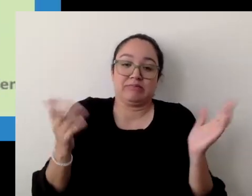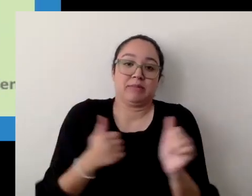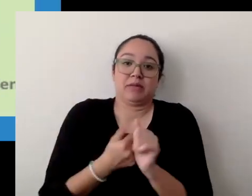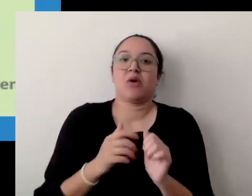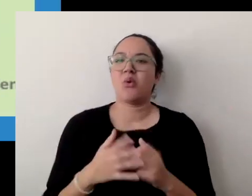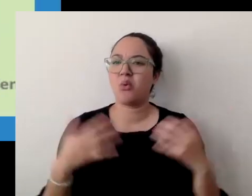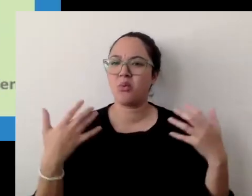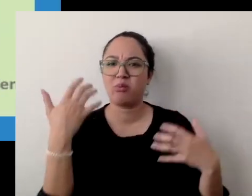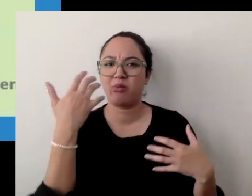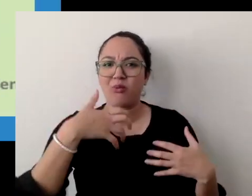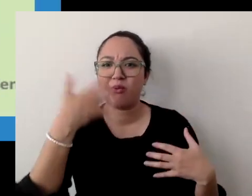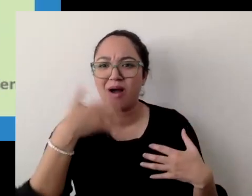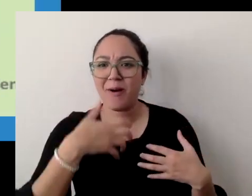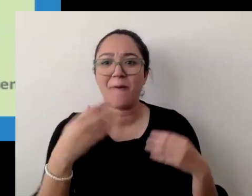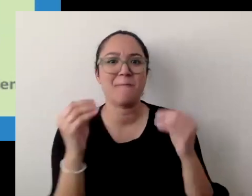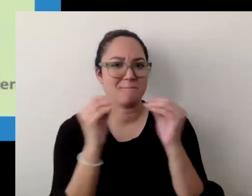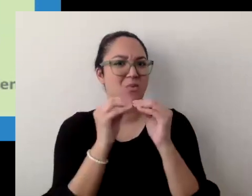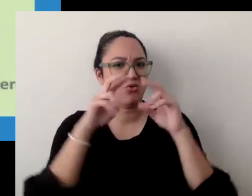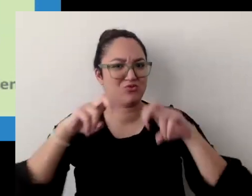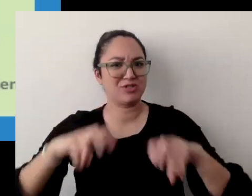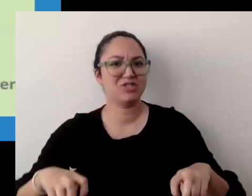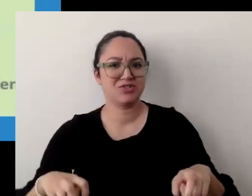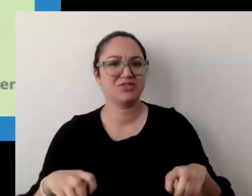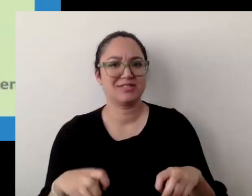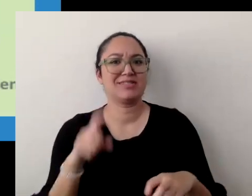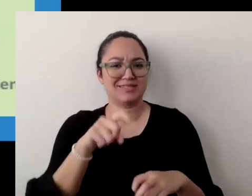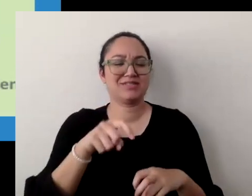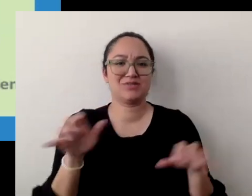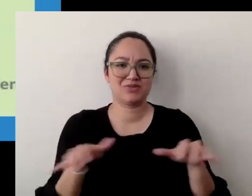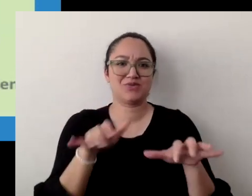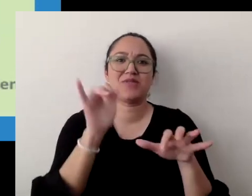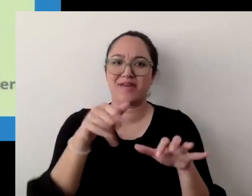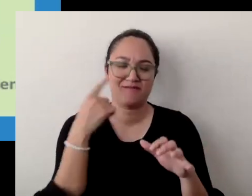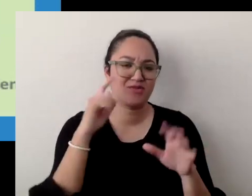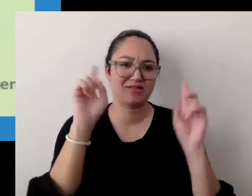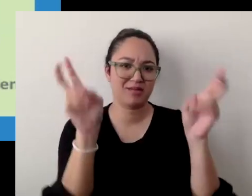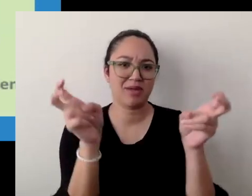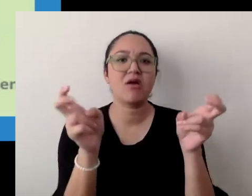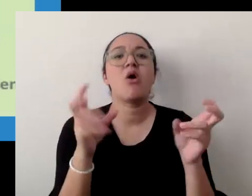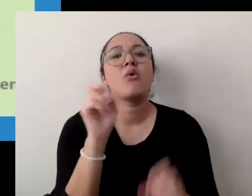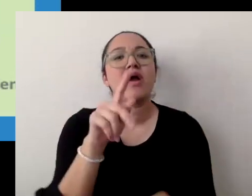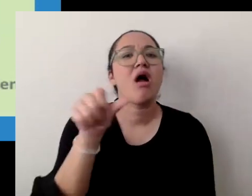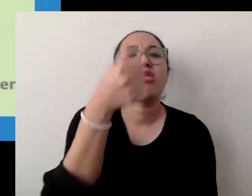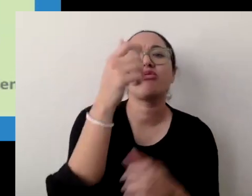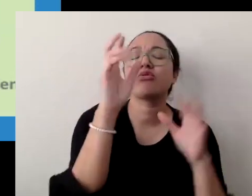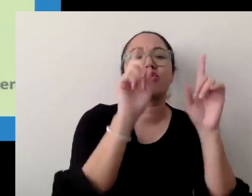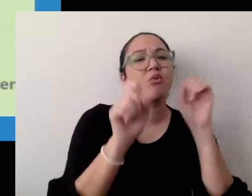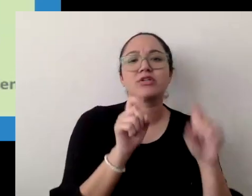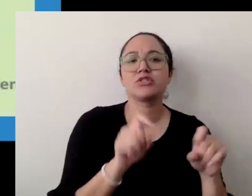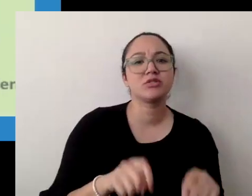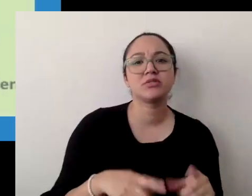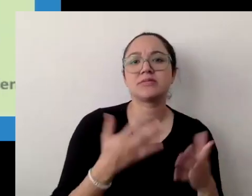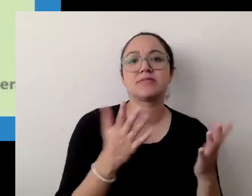Wow, much more research needs to be done about this topic. Okay, so let me see what other questions, if we can answer